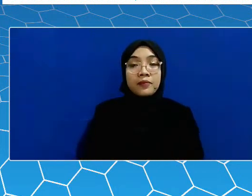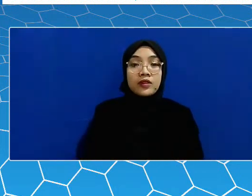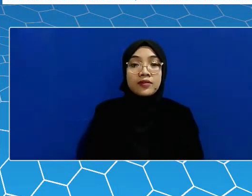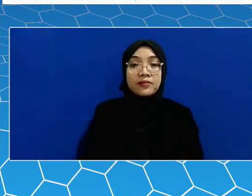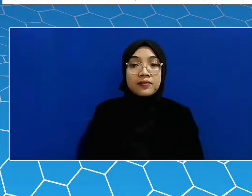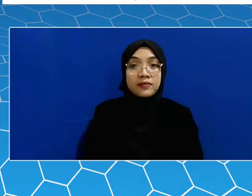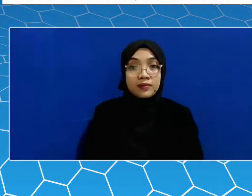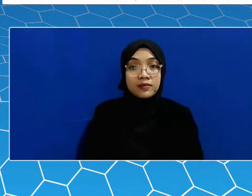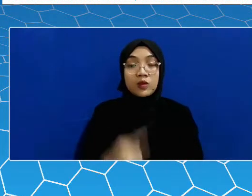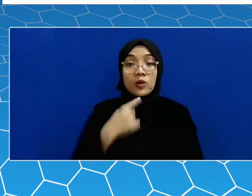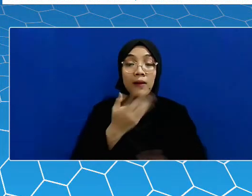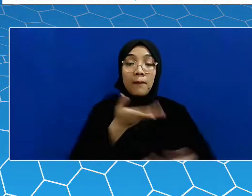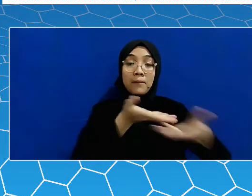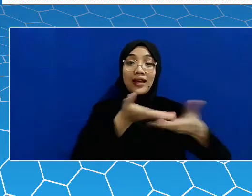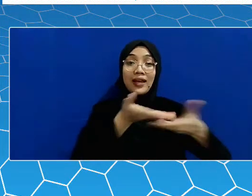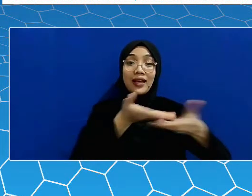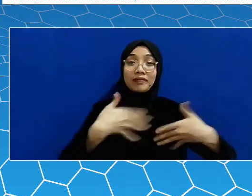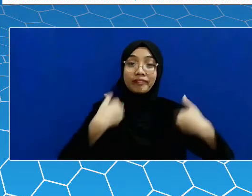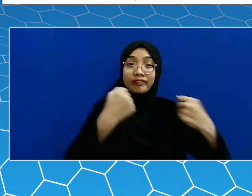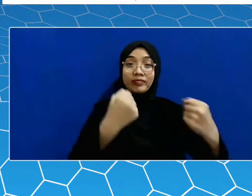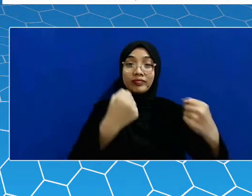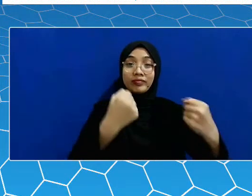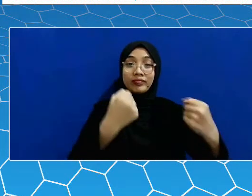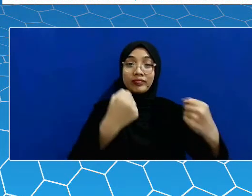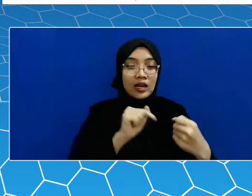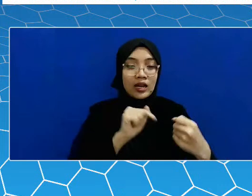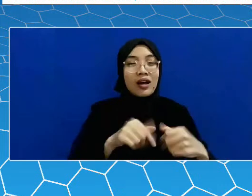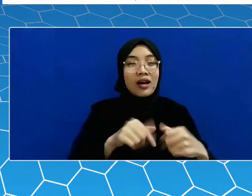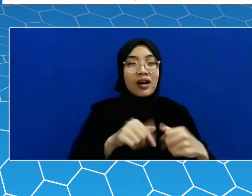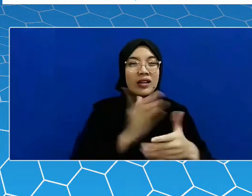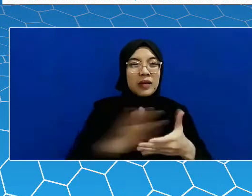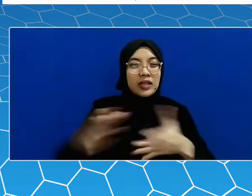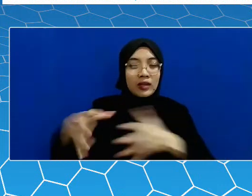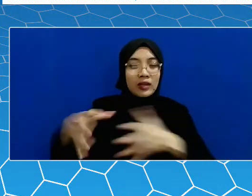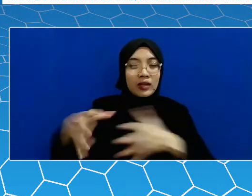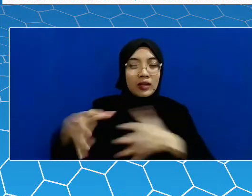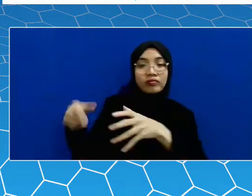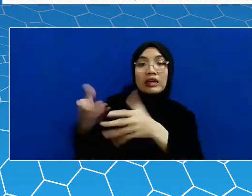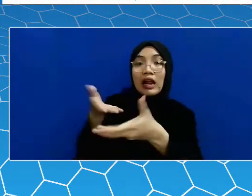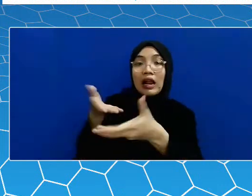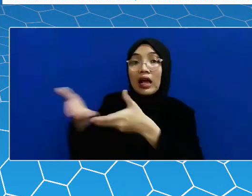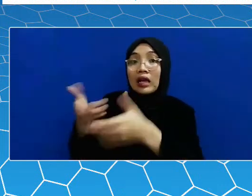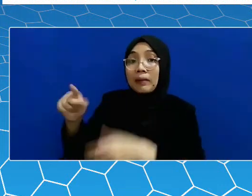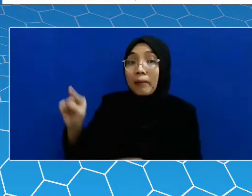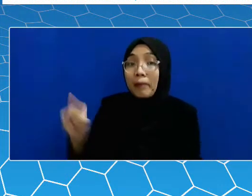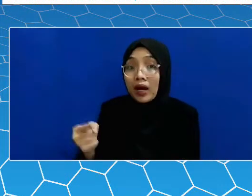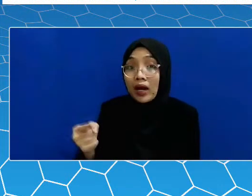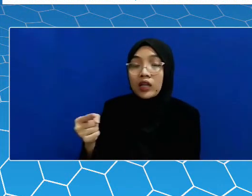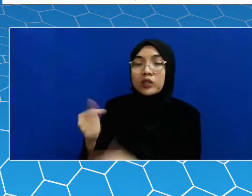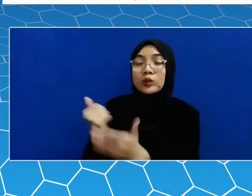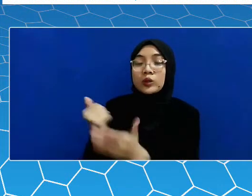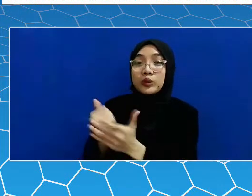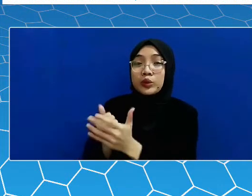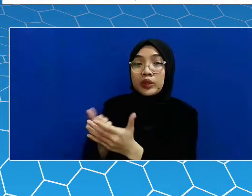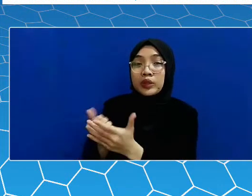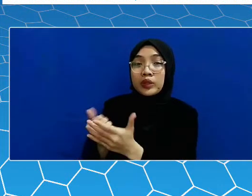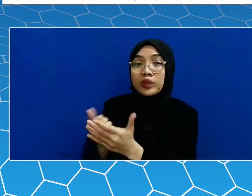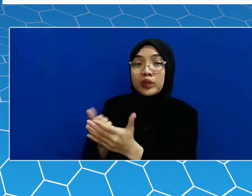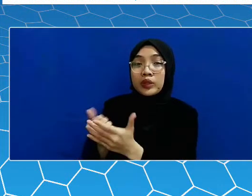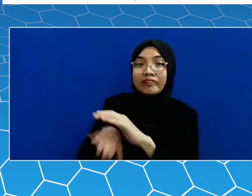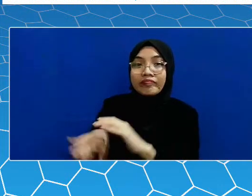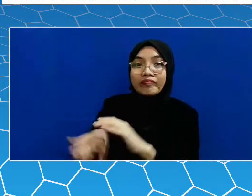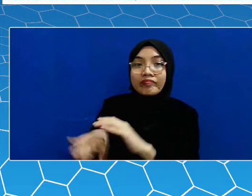health services, majority of the services that have been provided are basically by our public facilities,